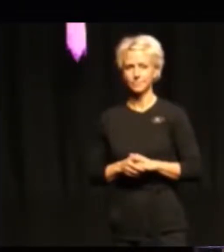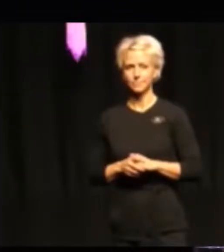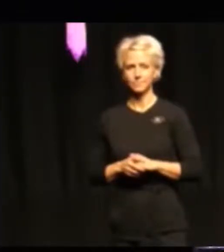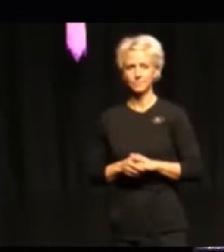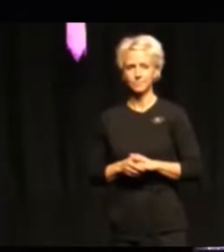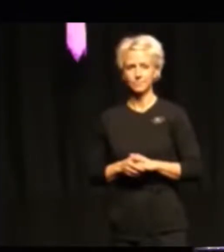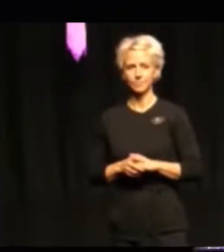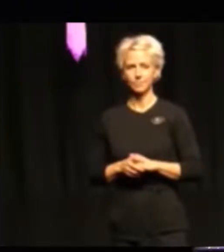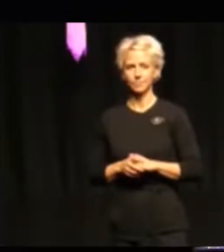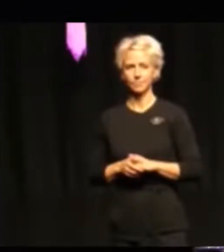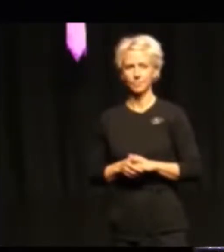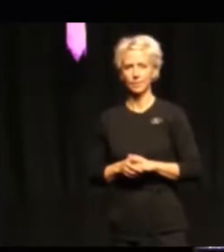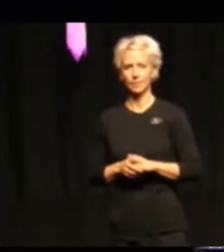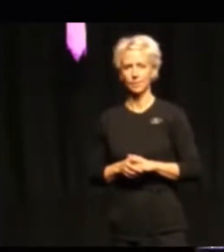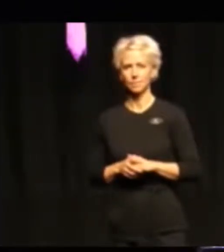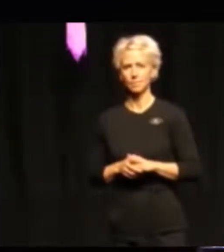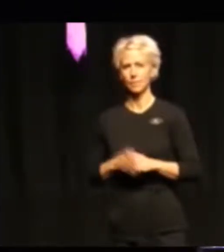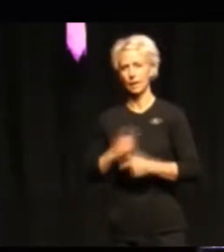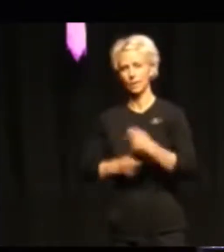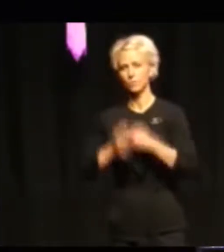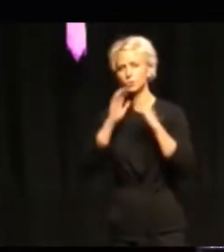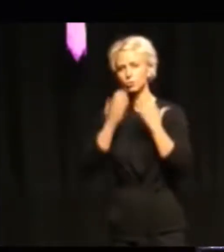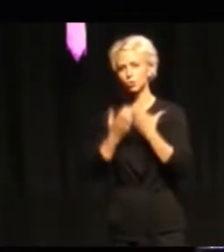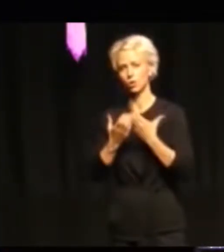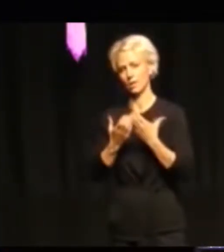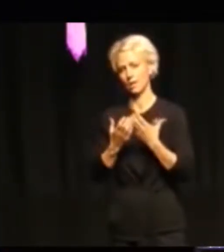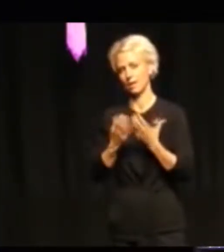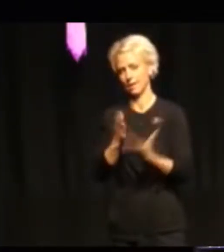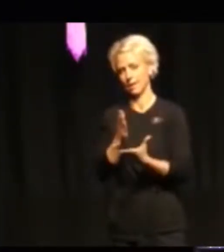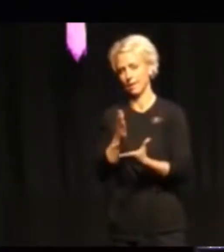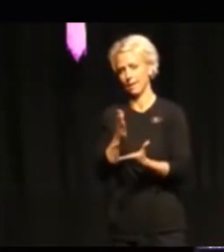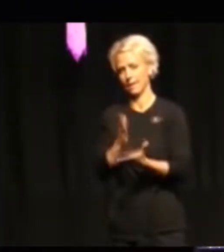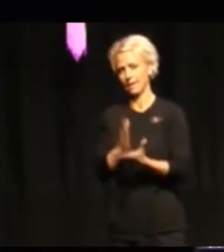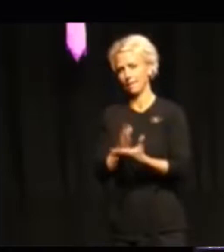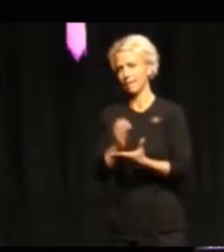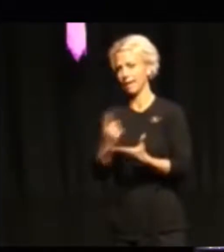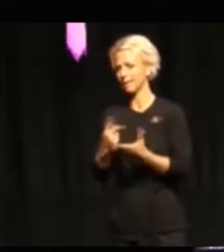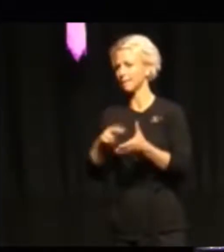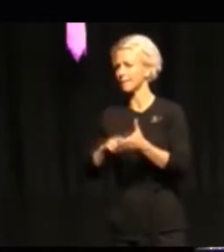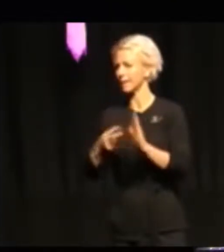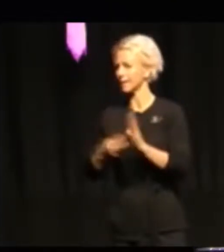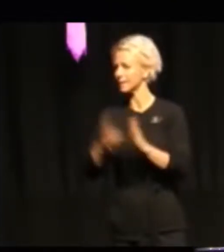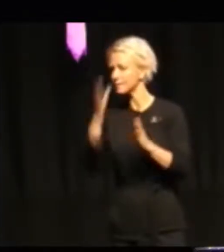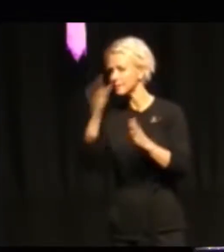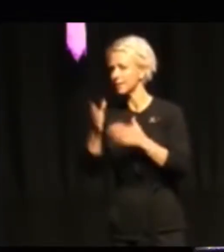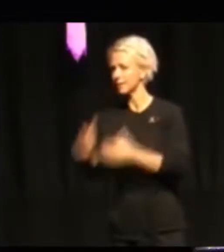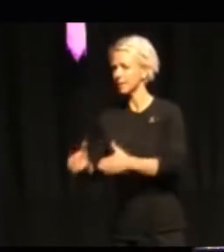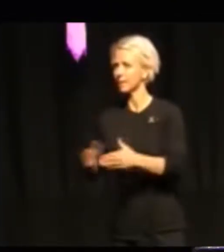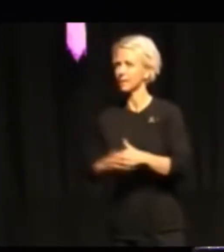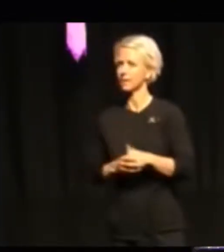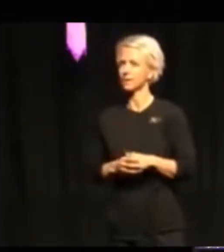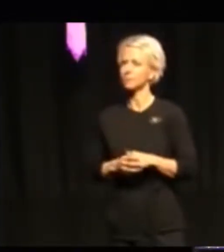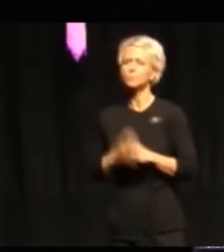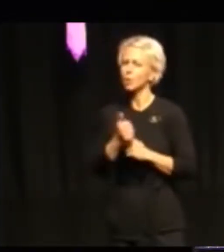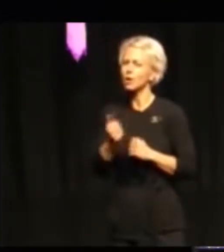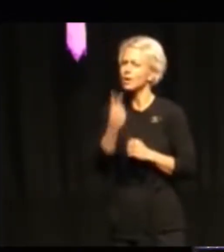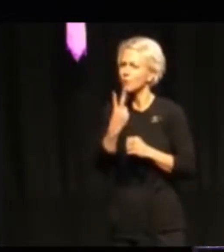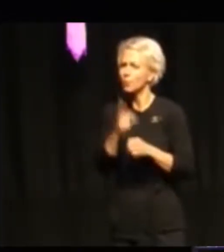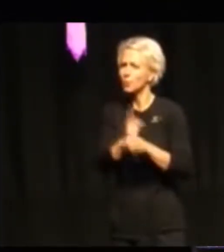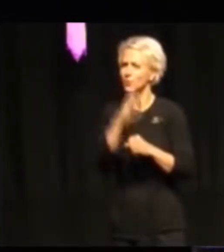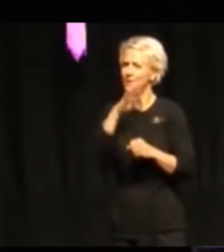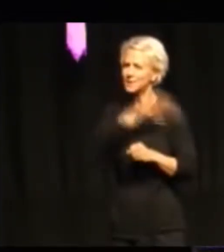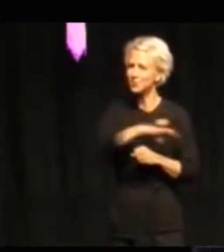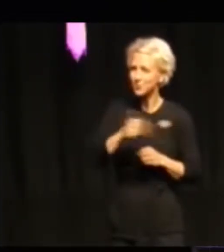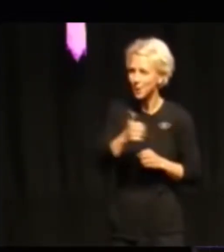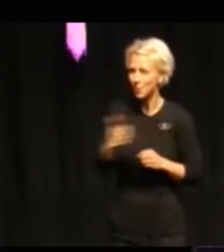the sort of technical side of economic social rights, which is really just 2 minutes of history.